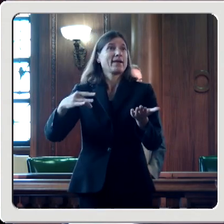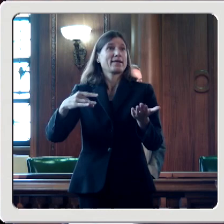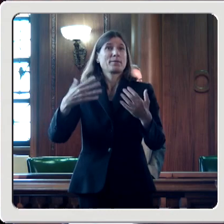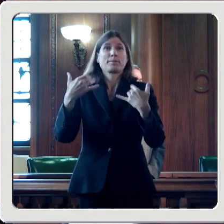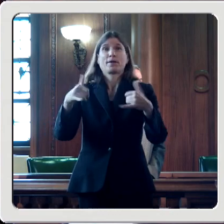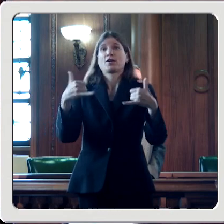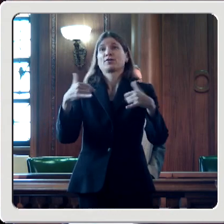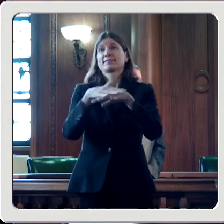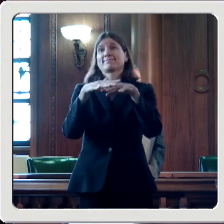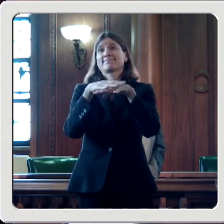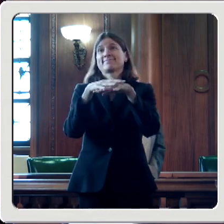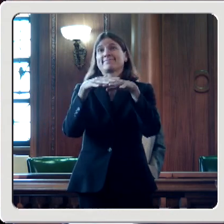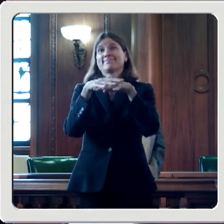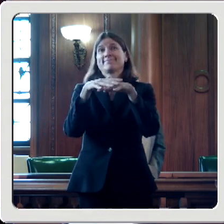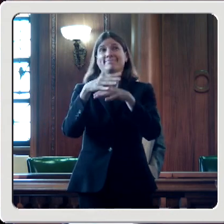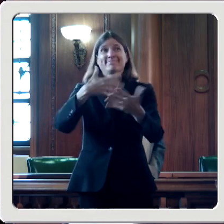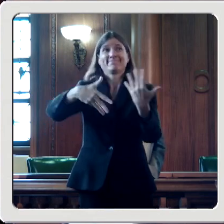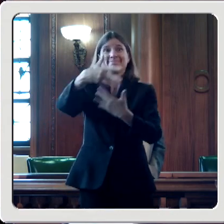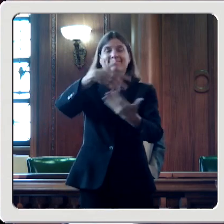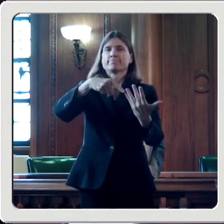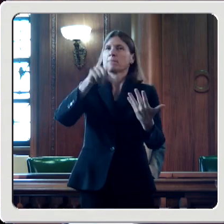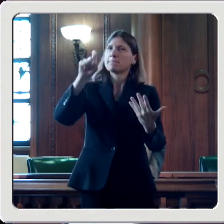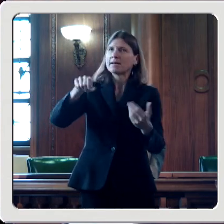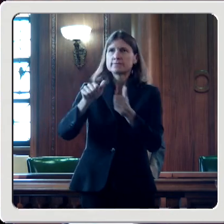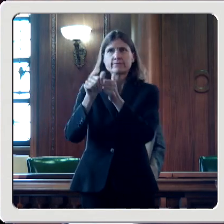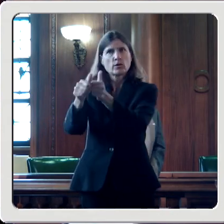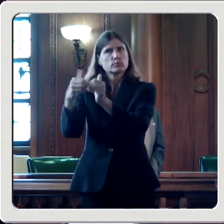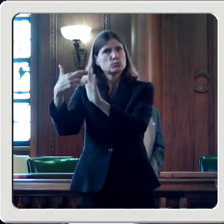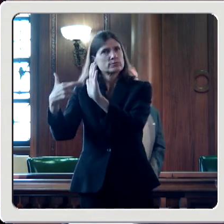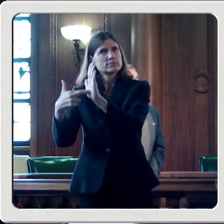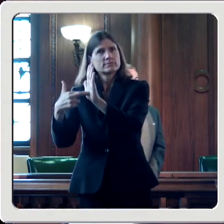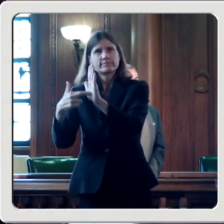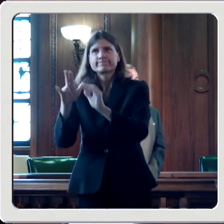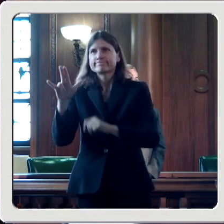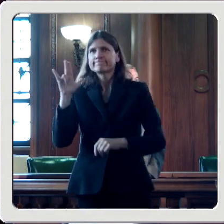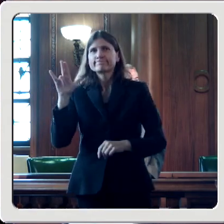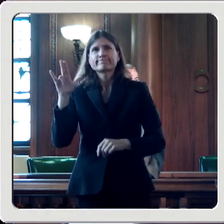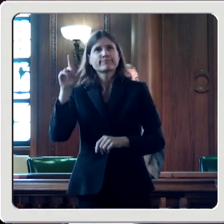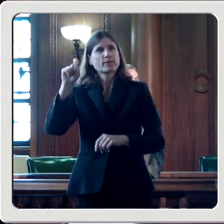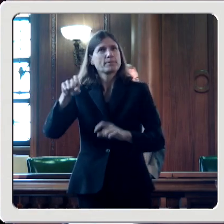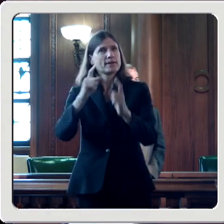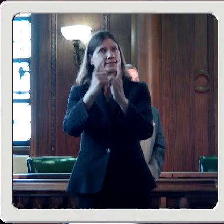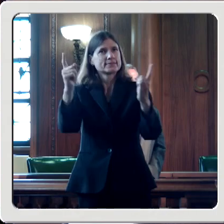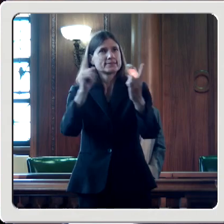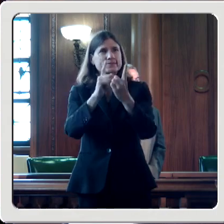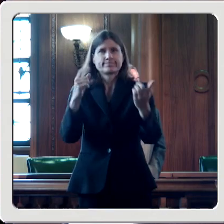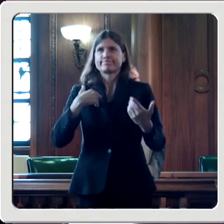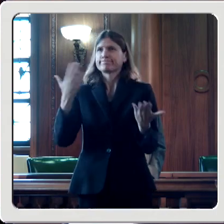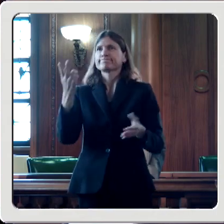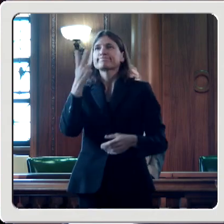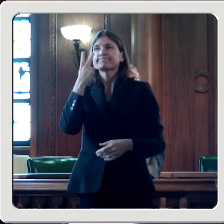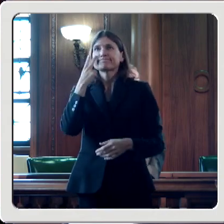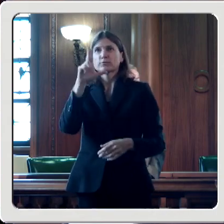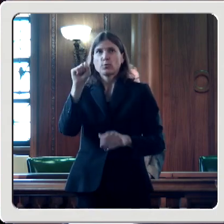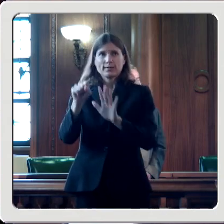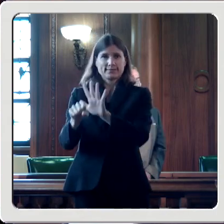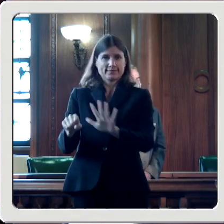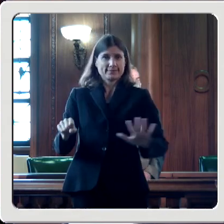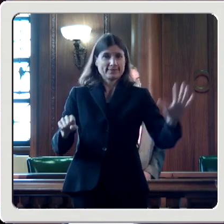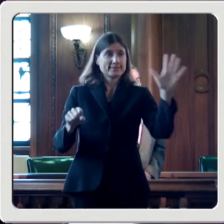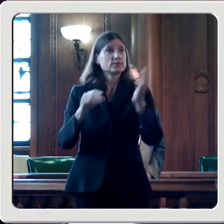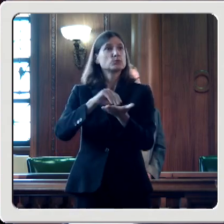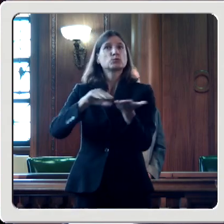masking or social distancing. And so how successful we're going to be in the college reopening